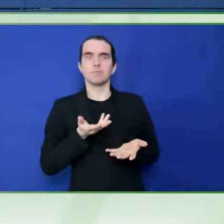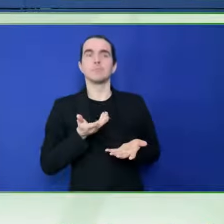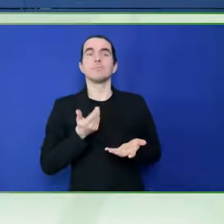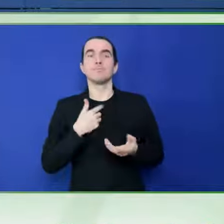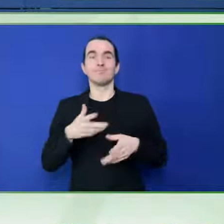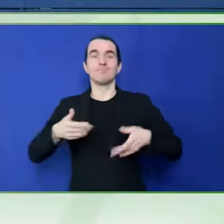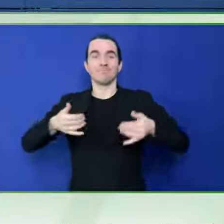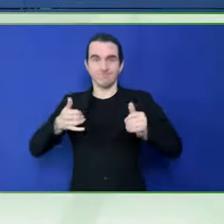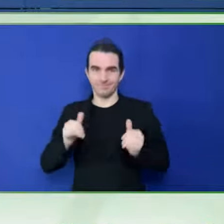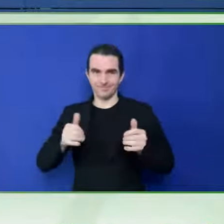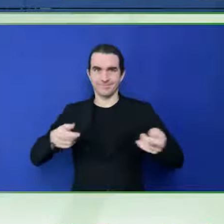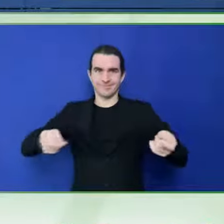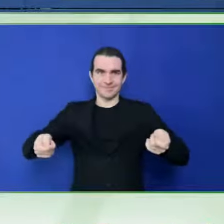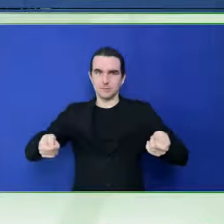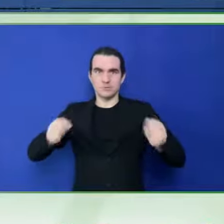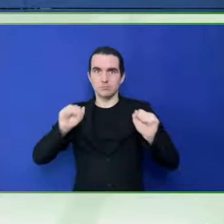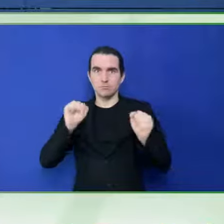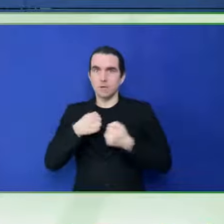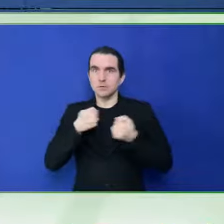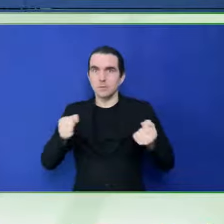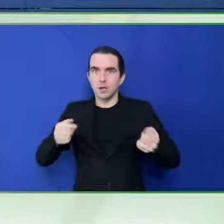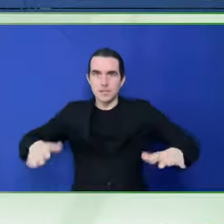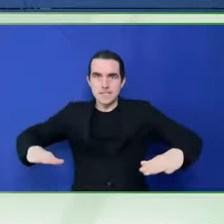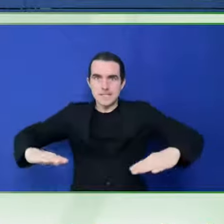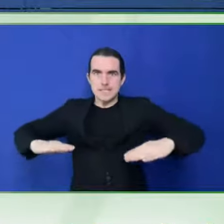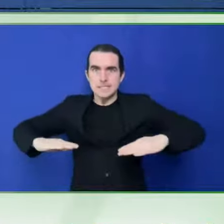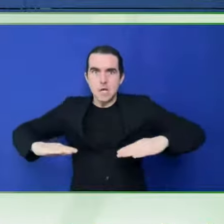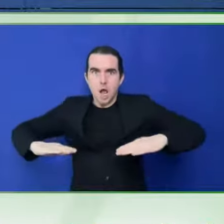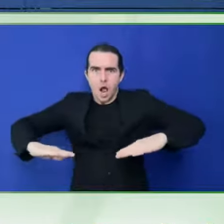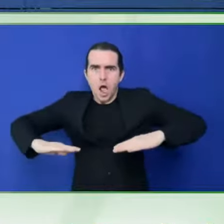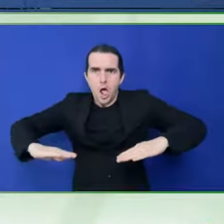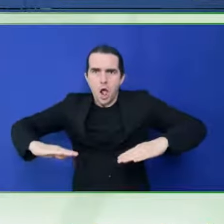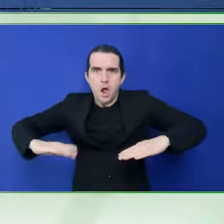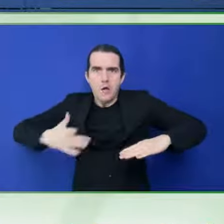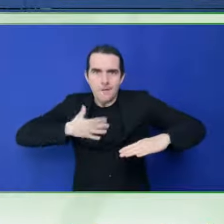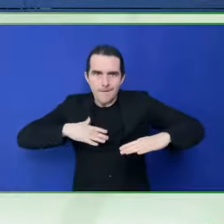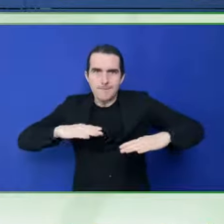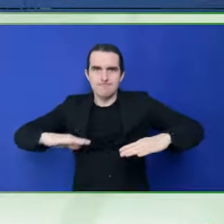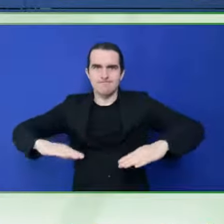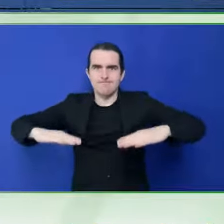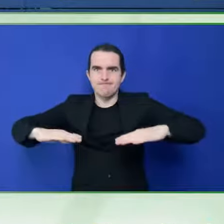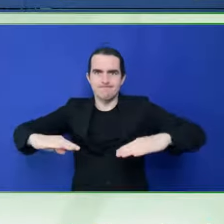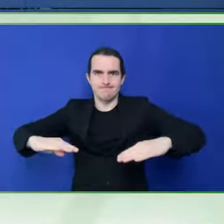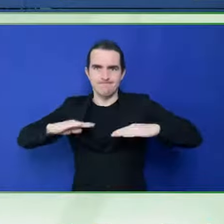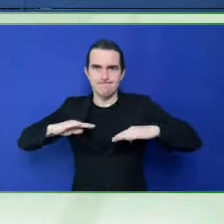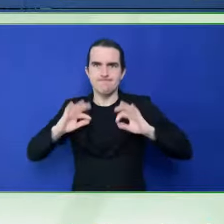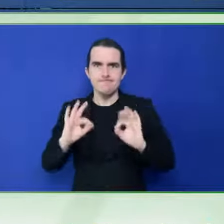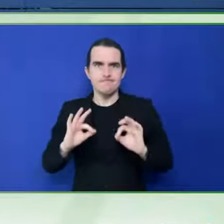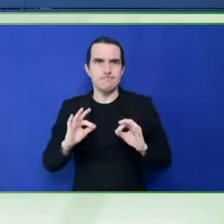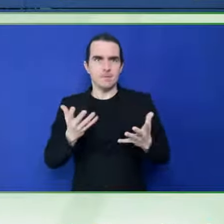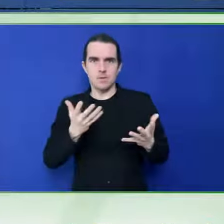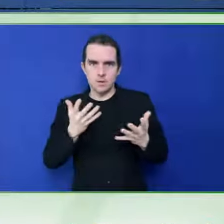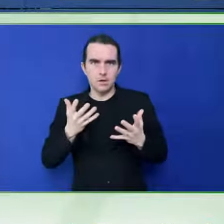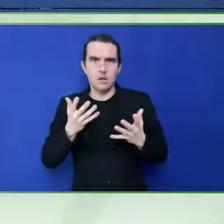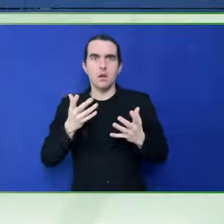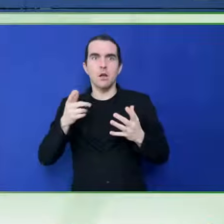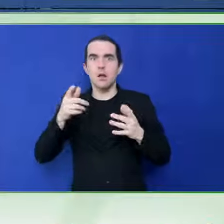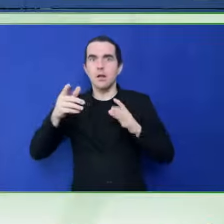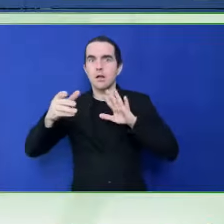problem was the corridor to the disabled toilet was too narrow for my wheelchair. Not good